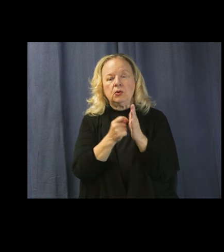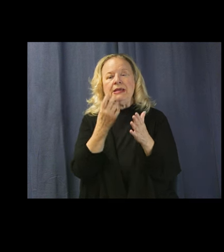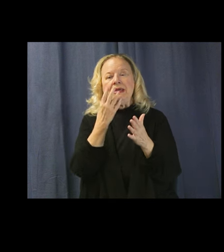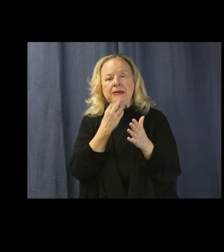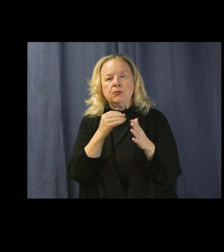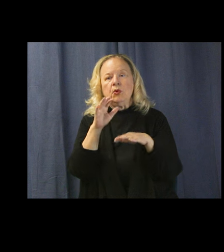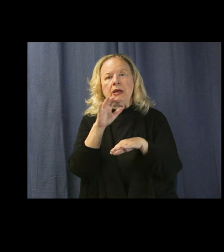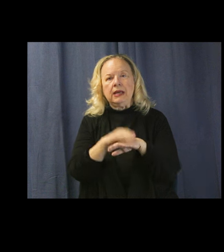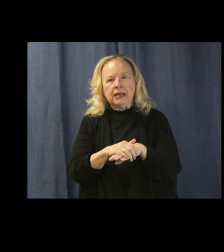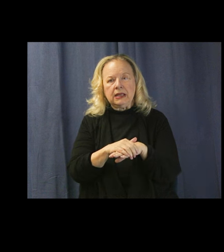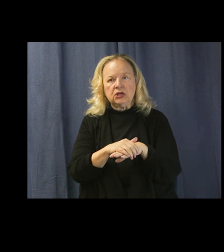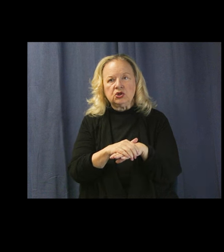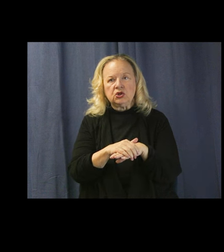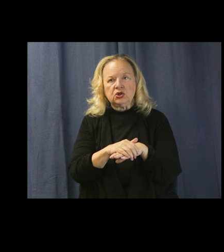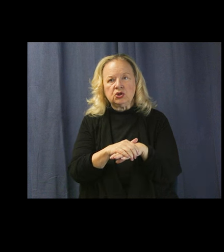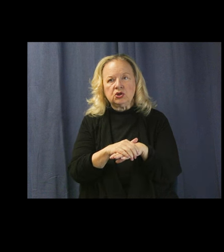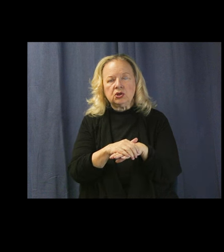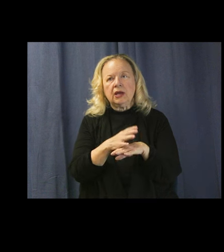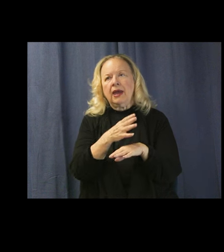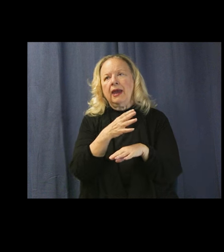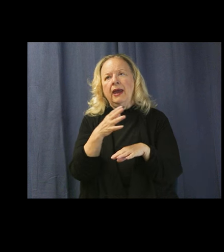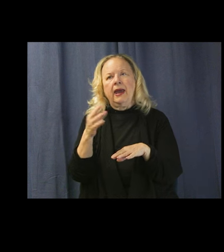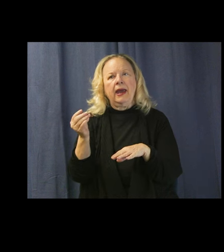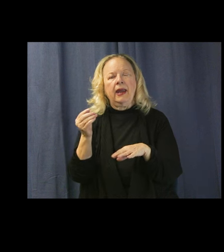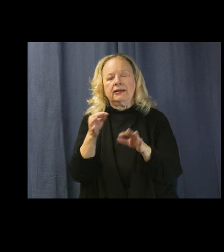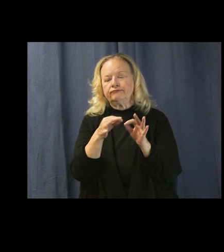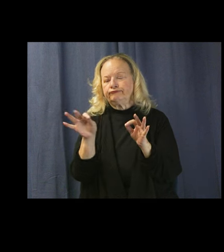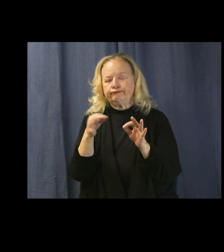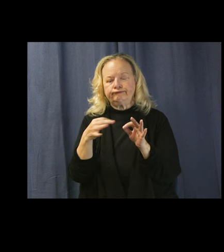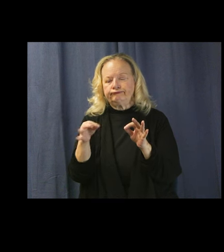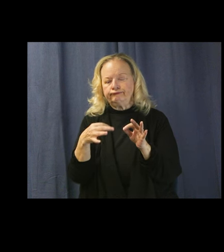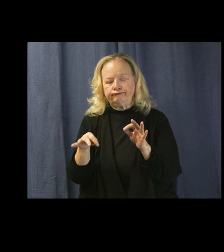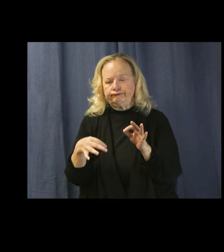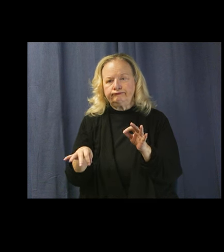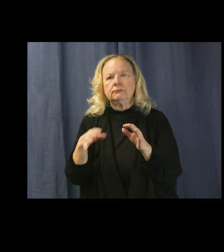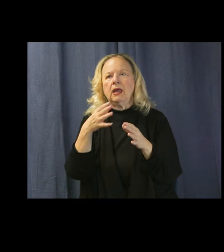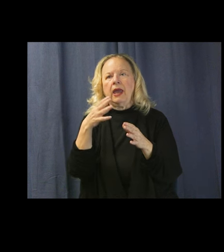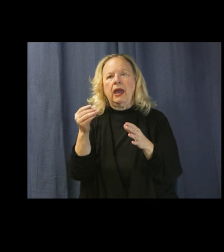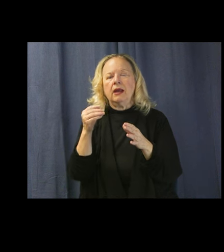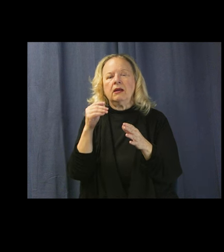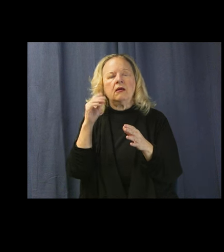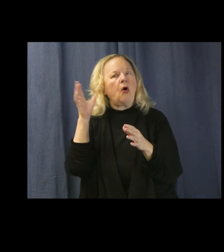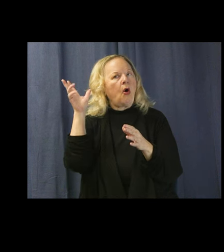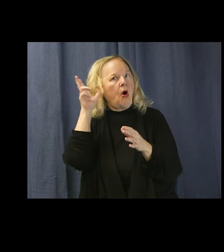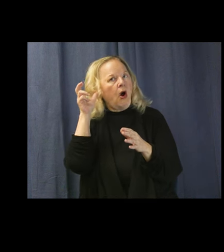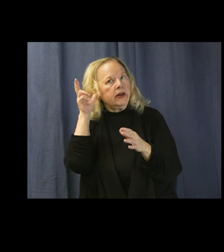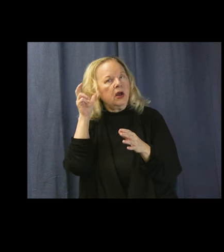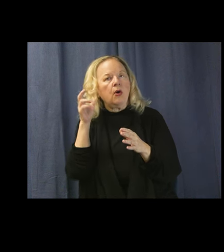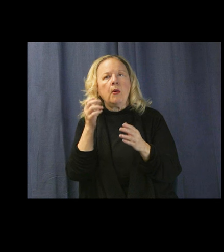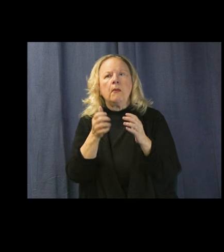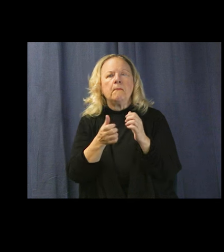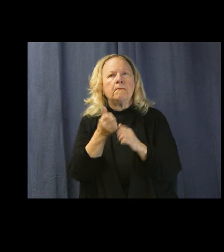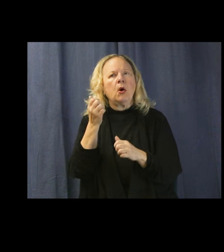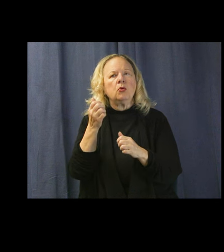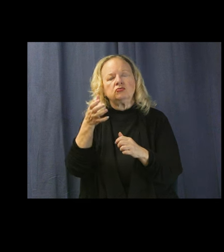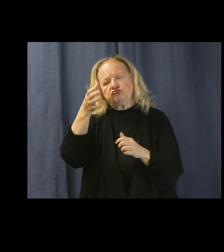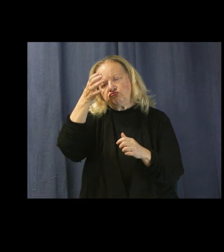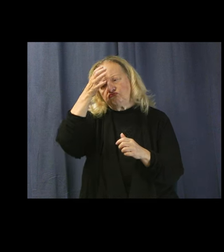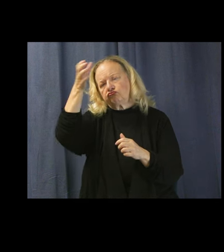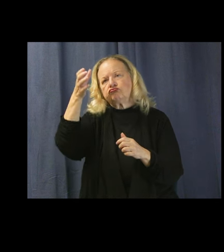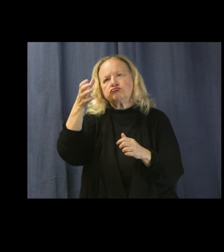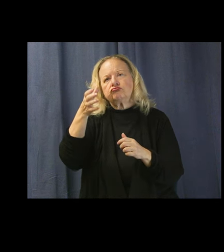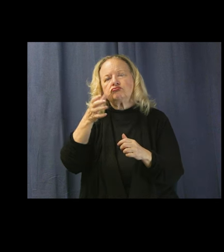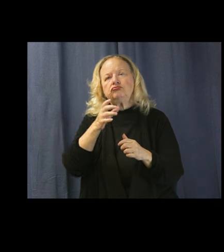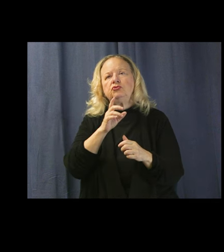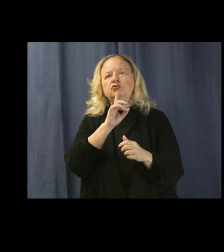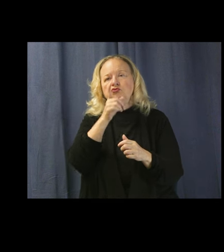the linear, and it is phonetic and has audio. And we really believe it'll be the number one most scholarly, literally translated